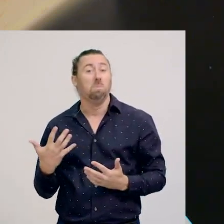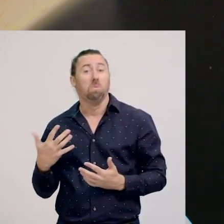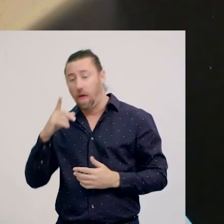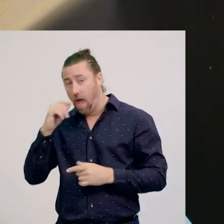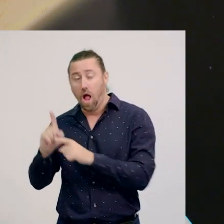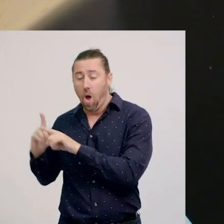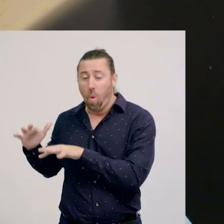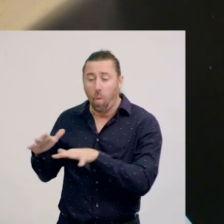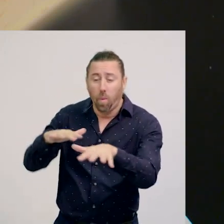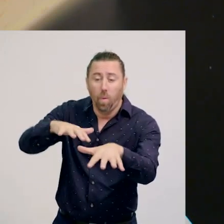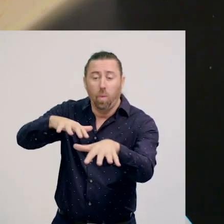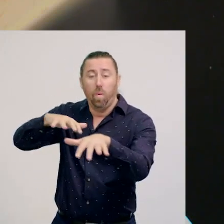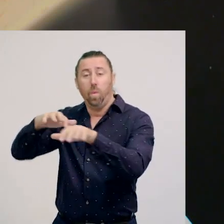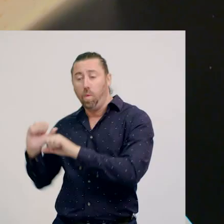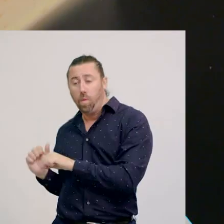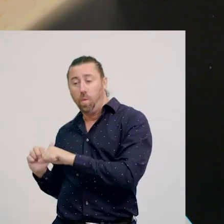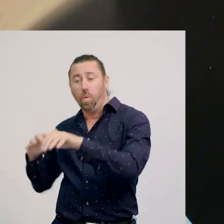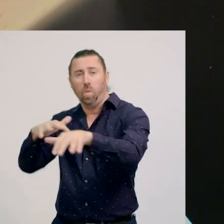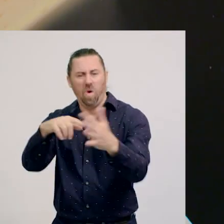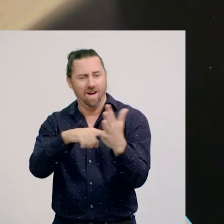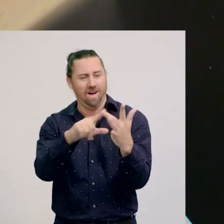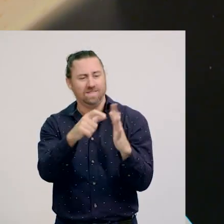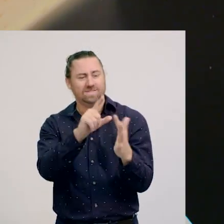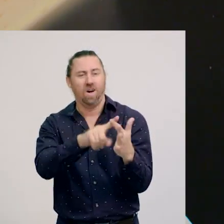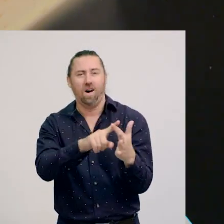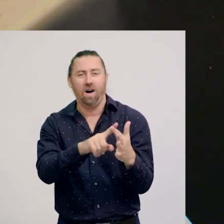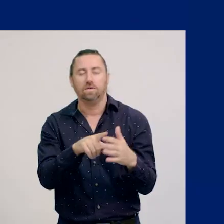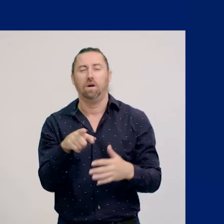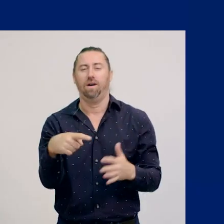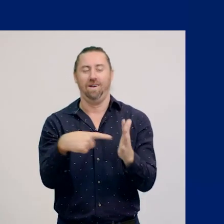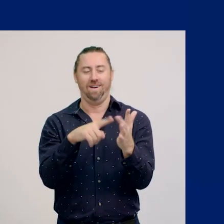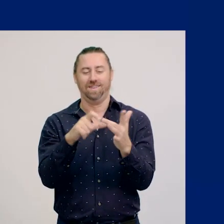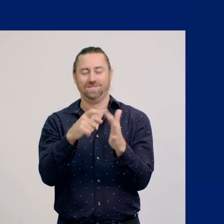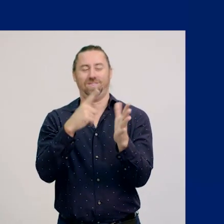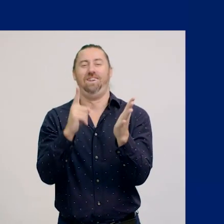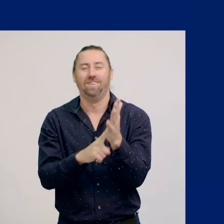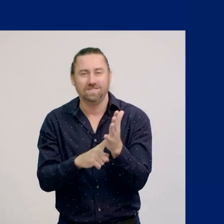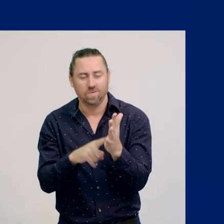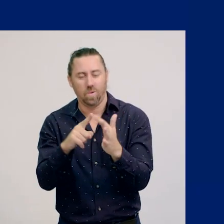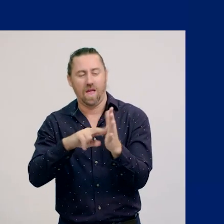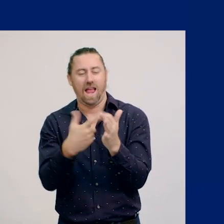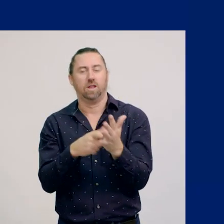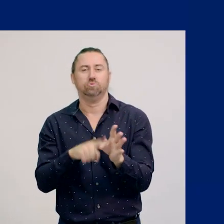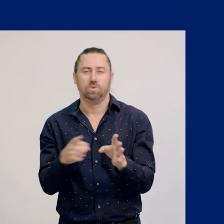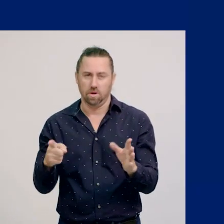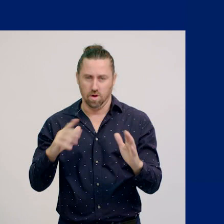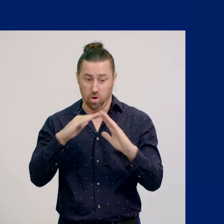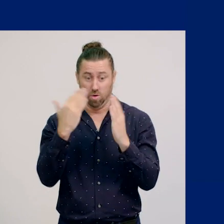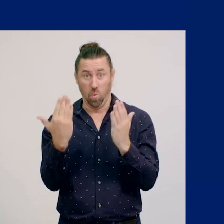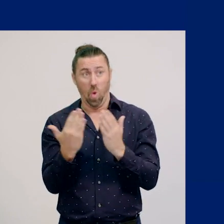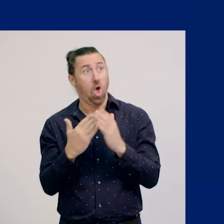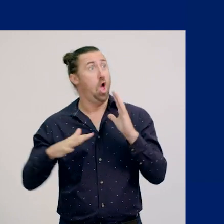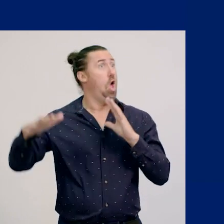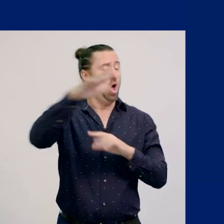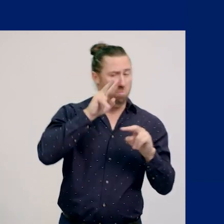moves back and forth in tides. This is called tidal energy, and Australia is a world